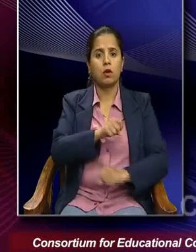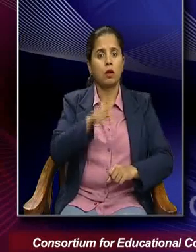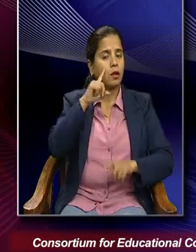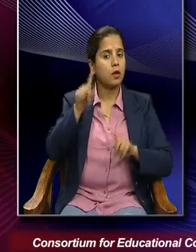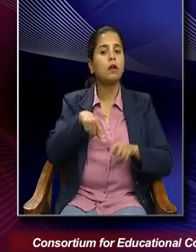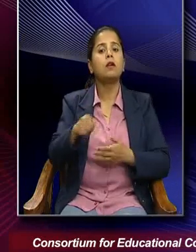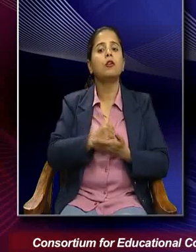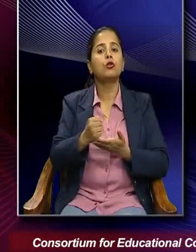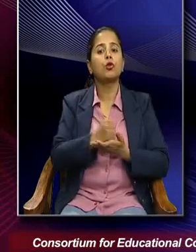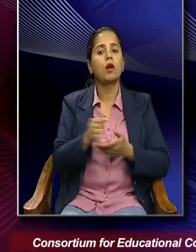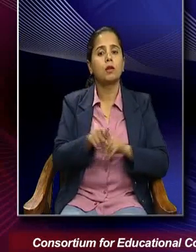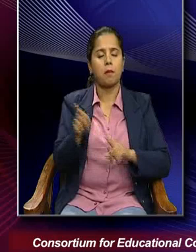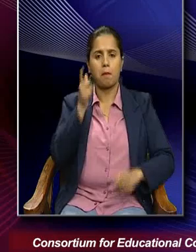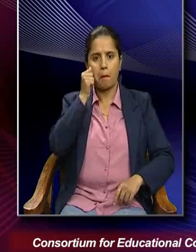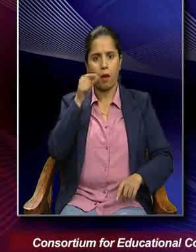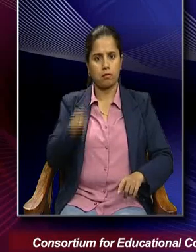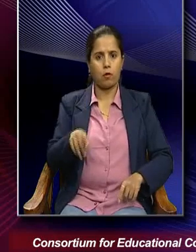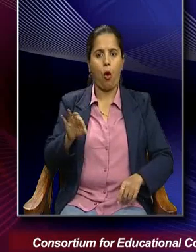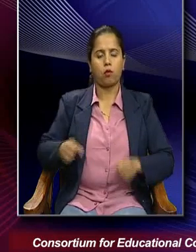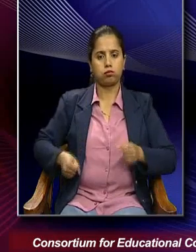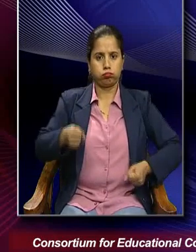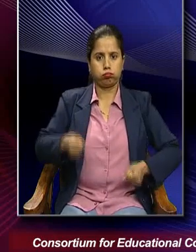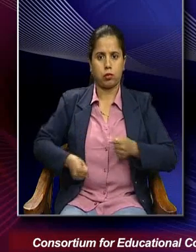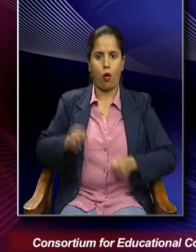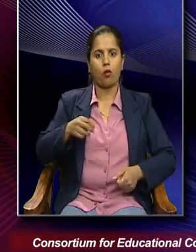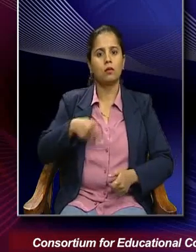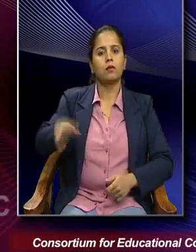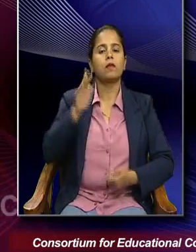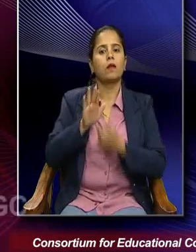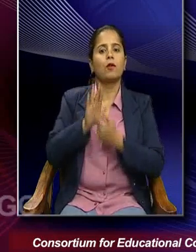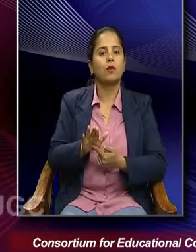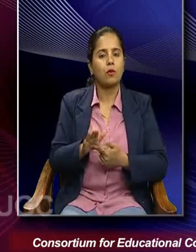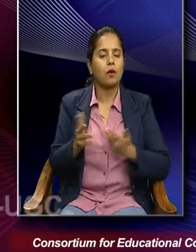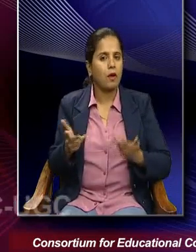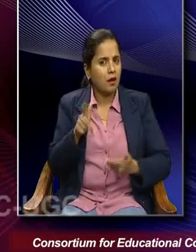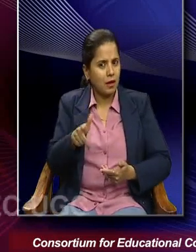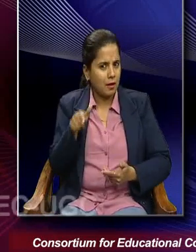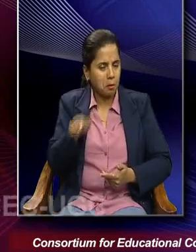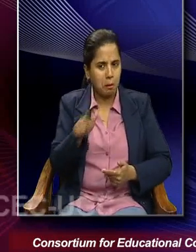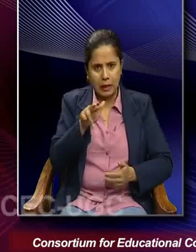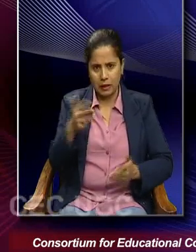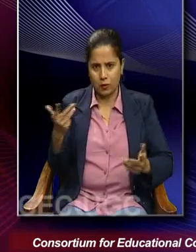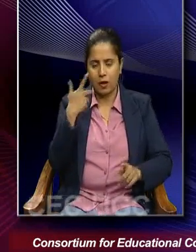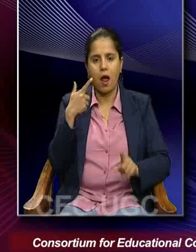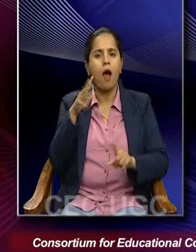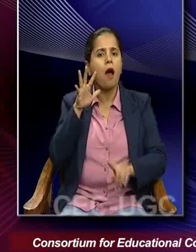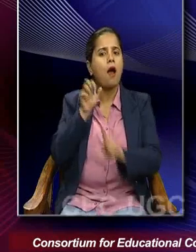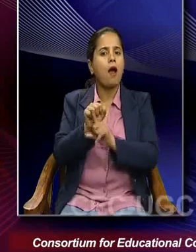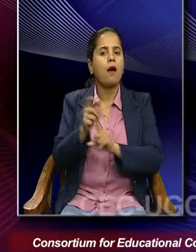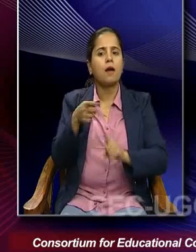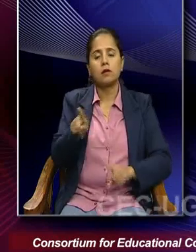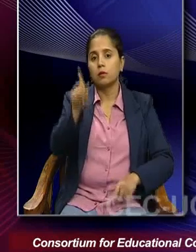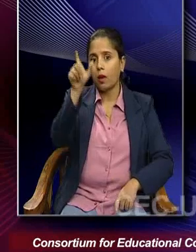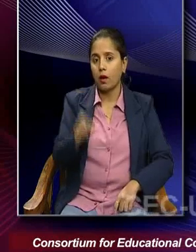to become like a man going to the office. So, what is it? Identifying